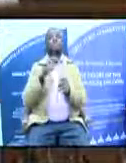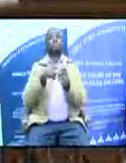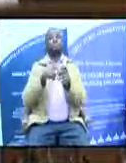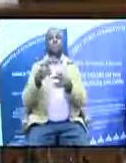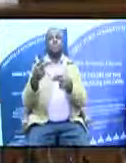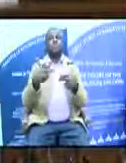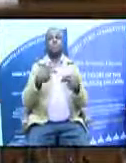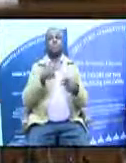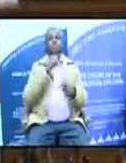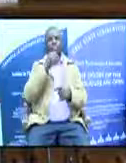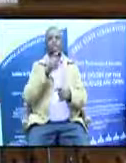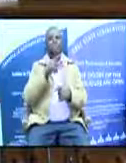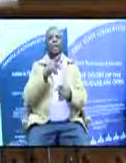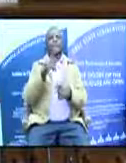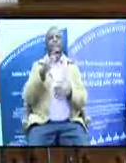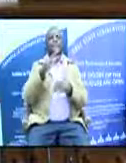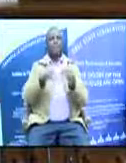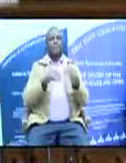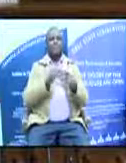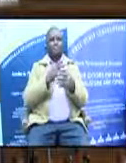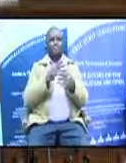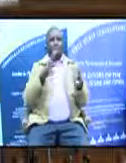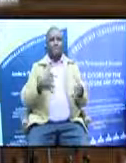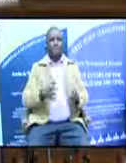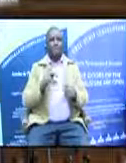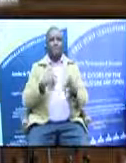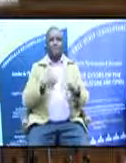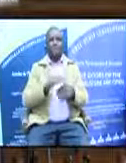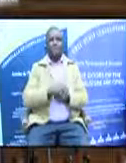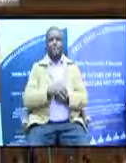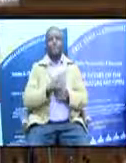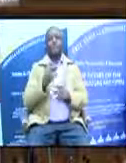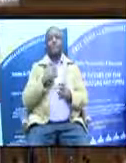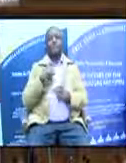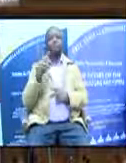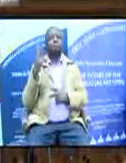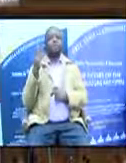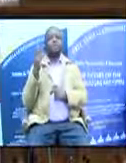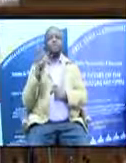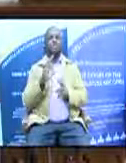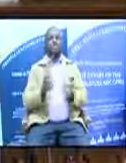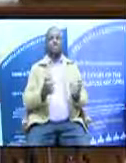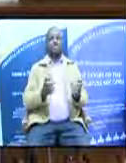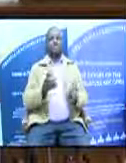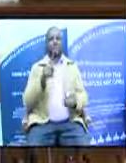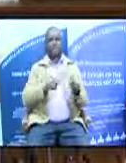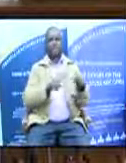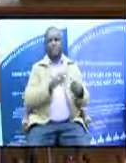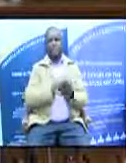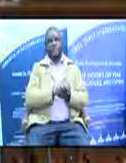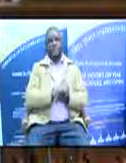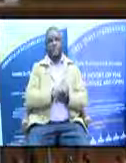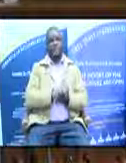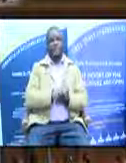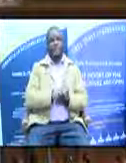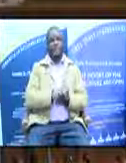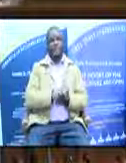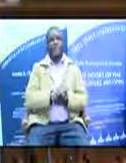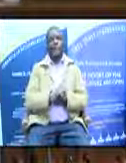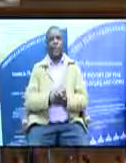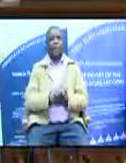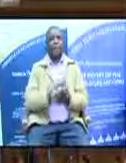through different virtual platforms, and those listening from different radio stations. We have gathered